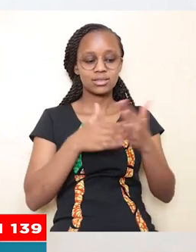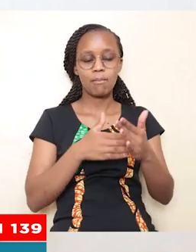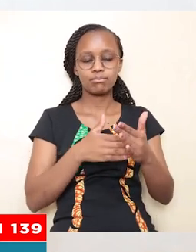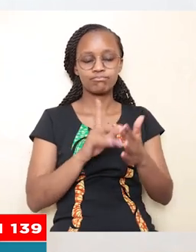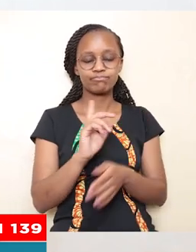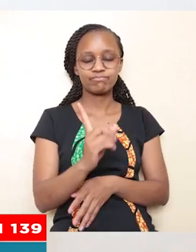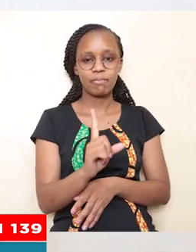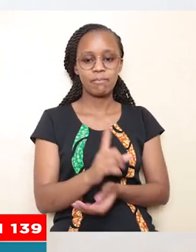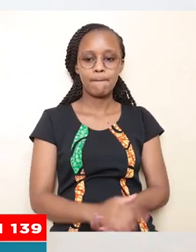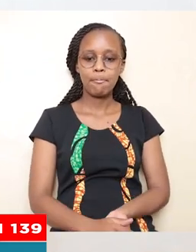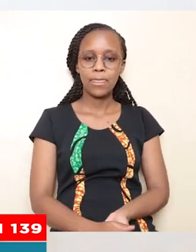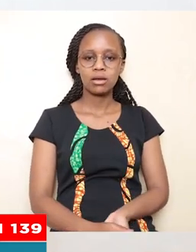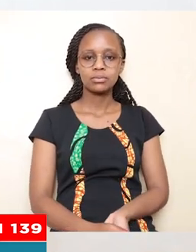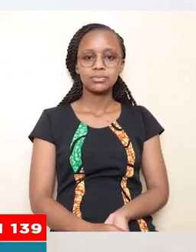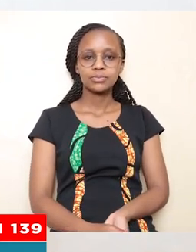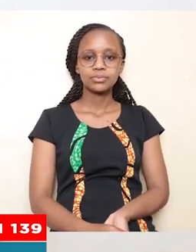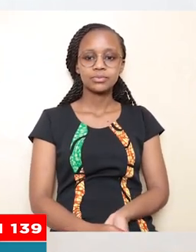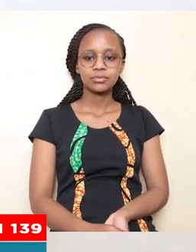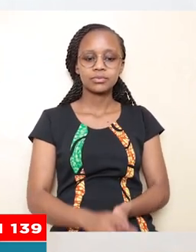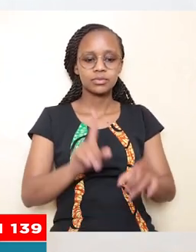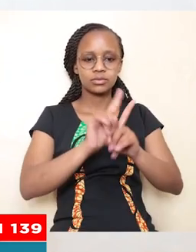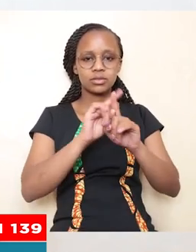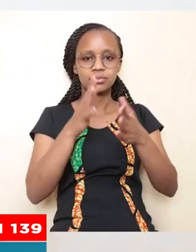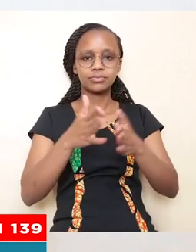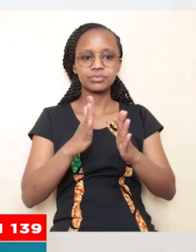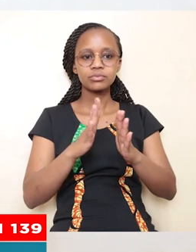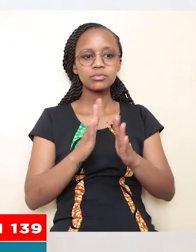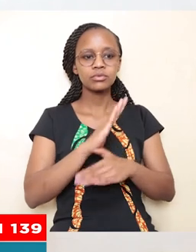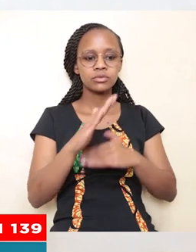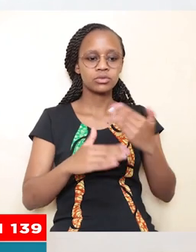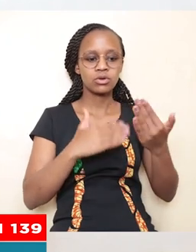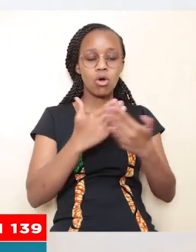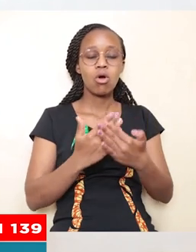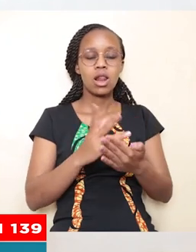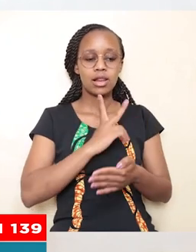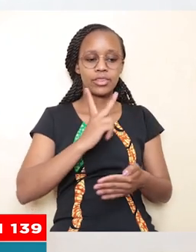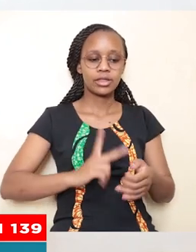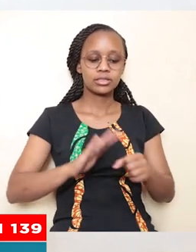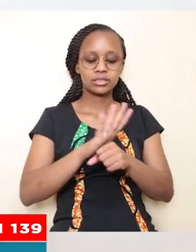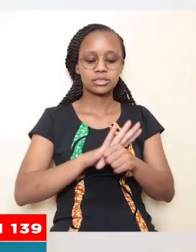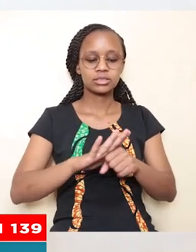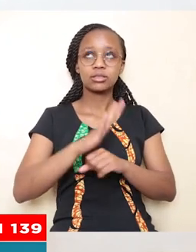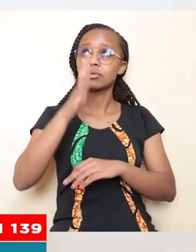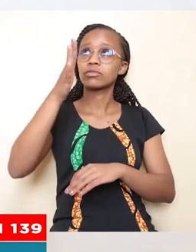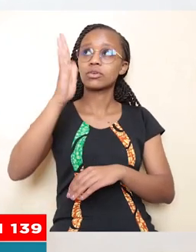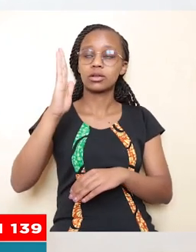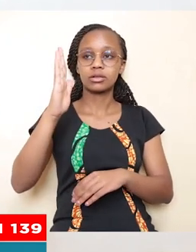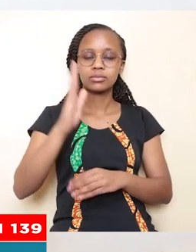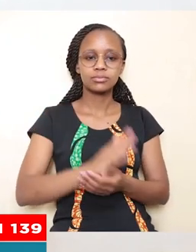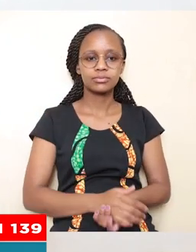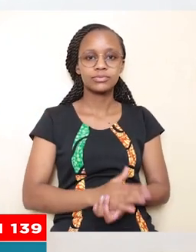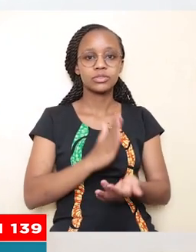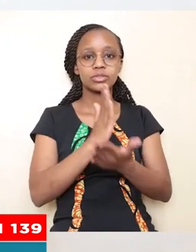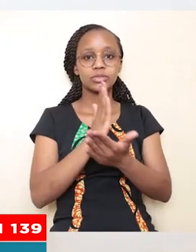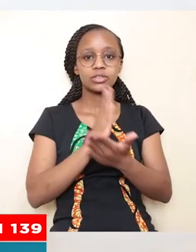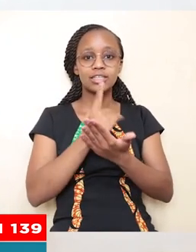them. For to such belongs the kingdom of God.